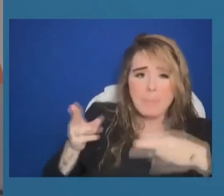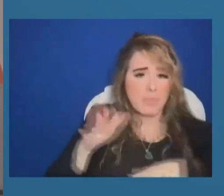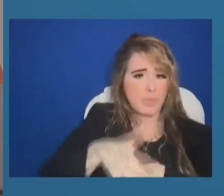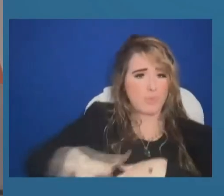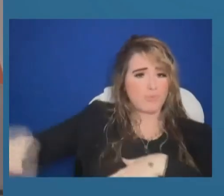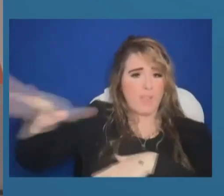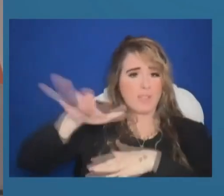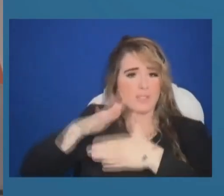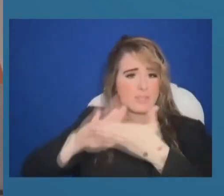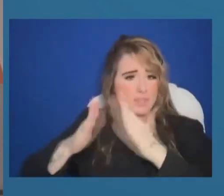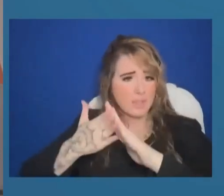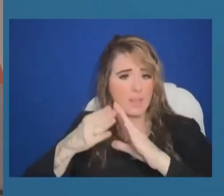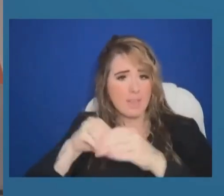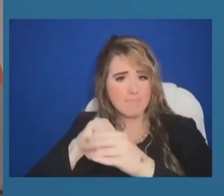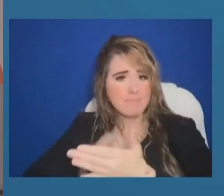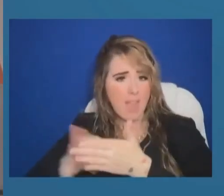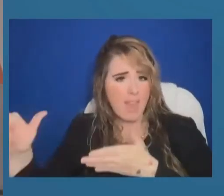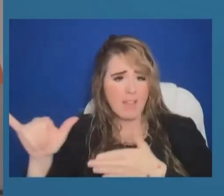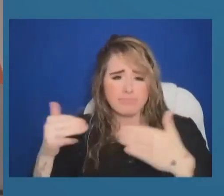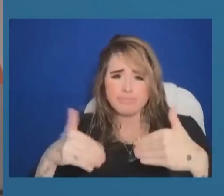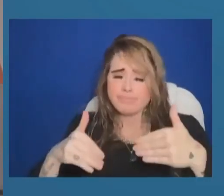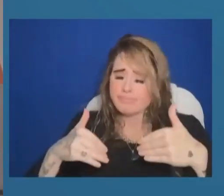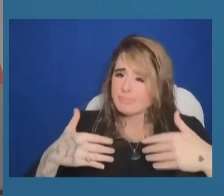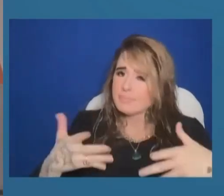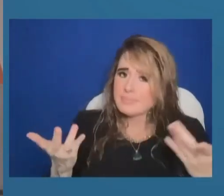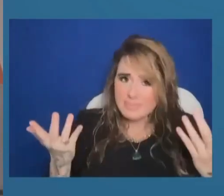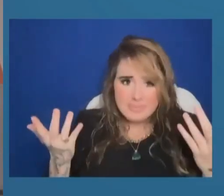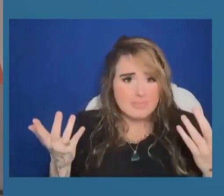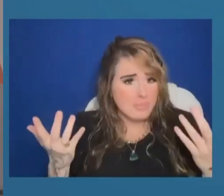of Manhattan. And